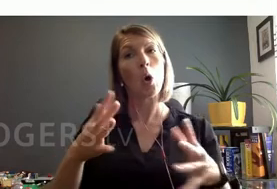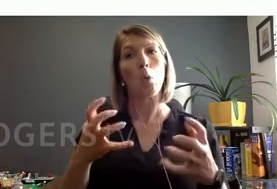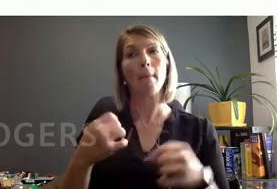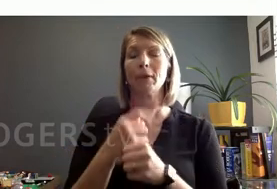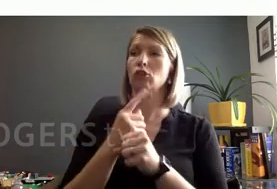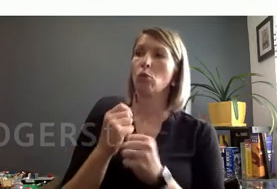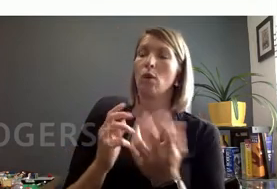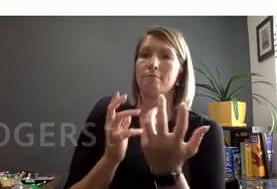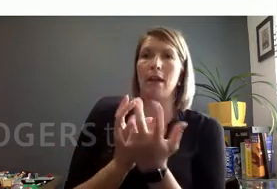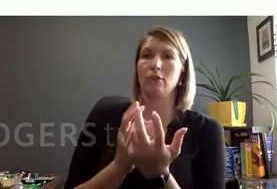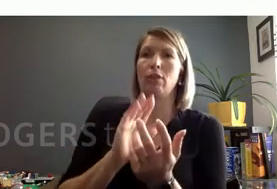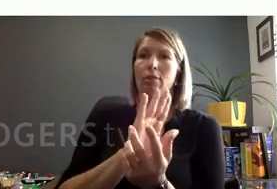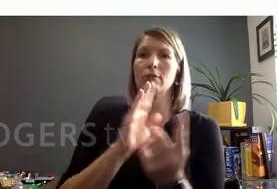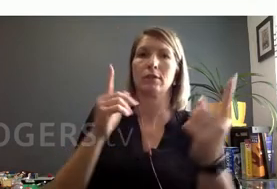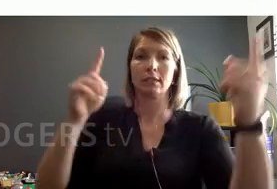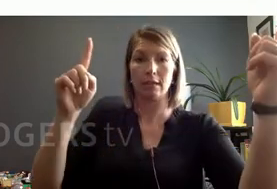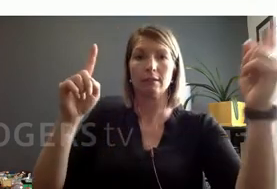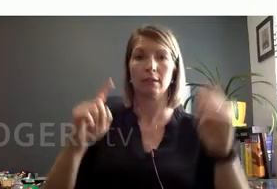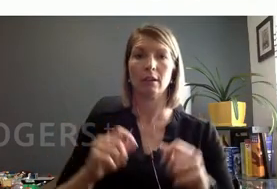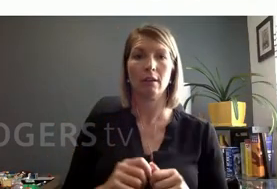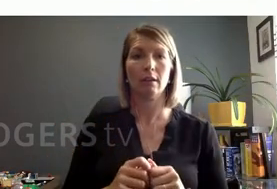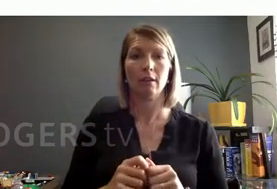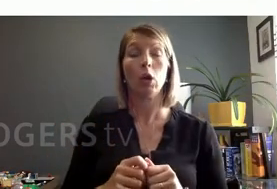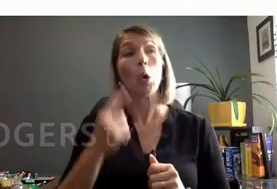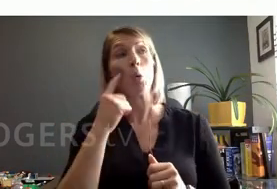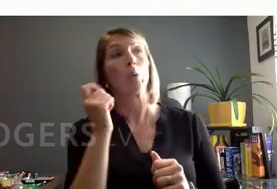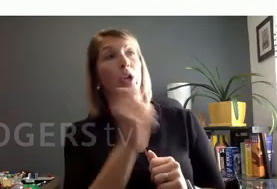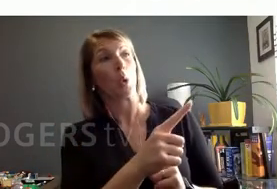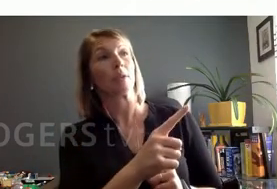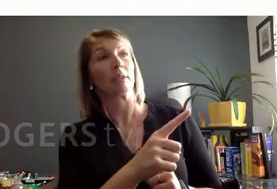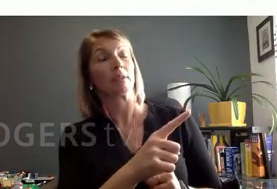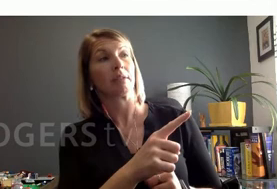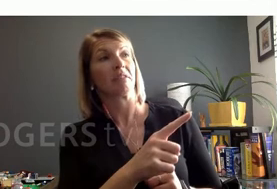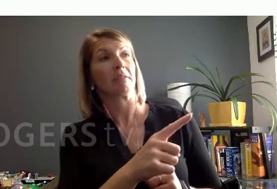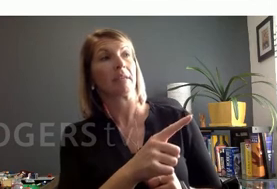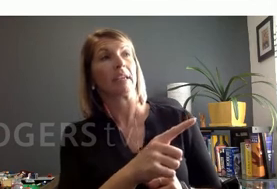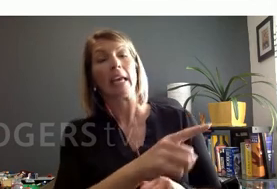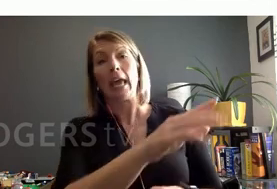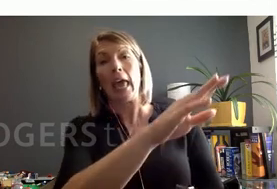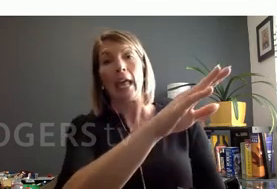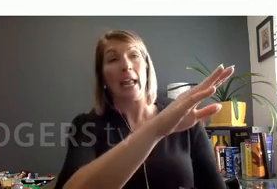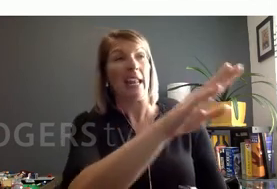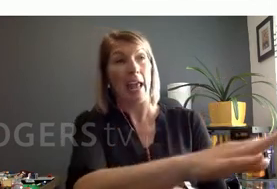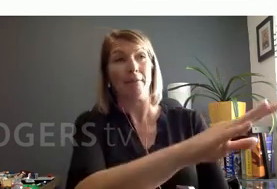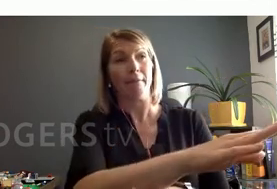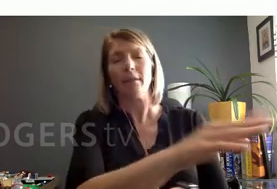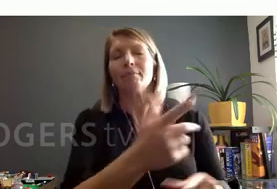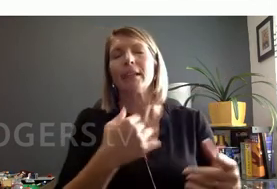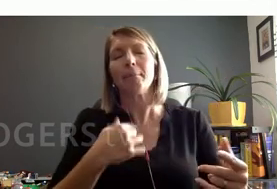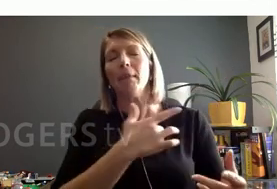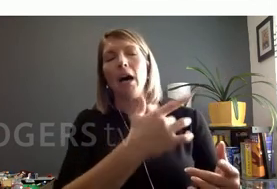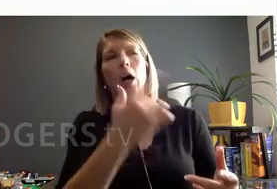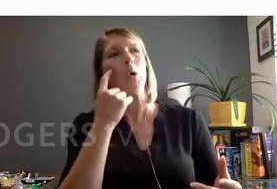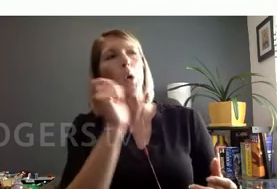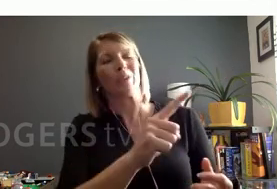we found across the country is that a diverse and a multicultural team usually brings out the best in all of us. Diversity